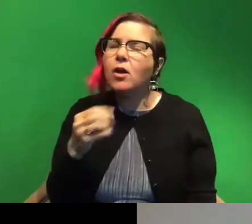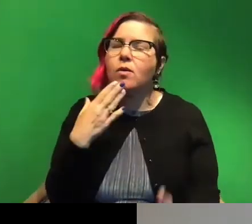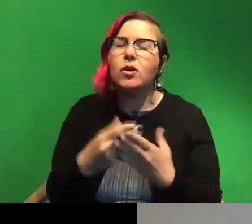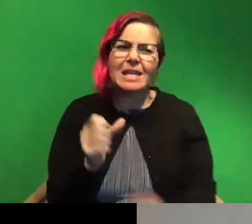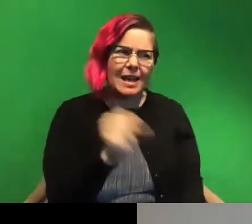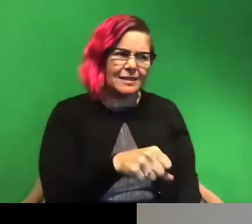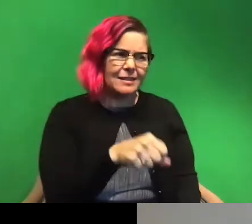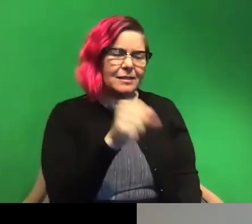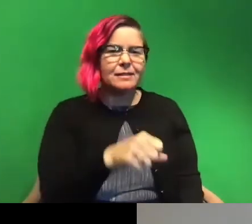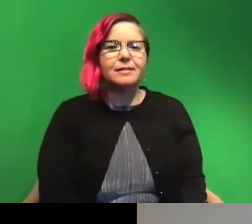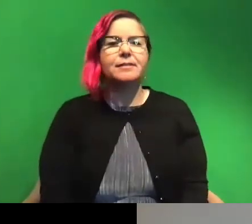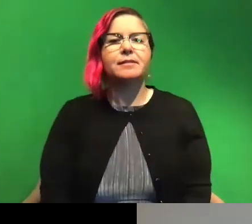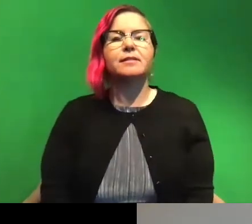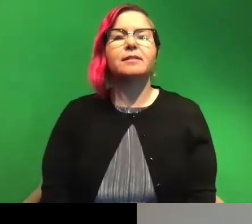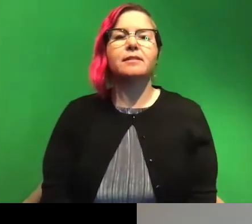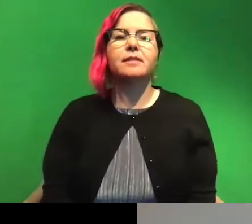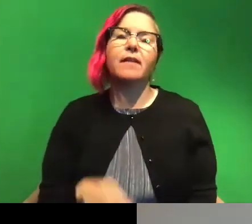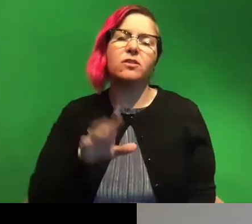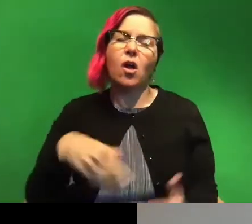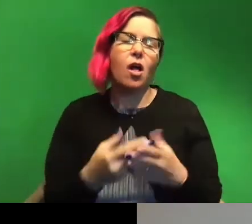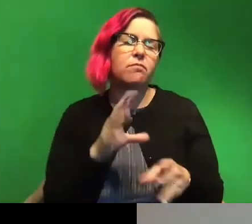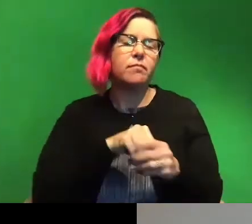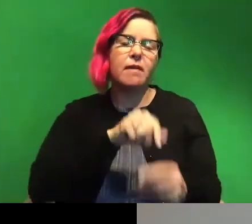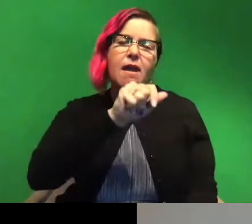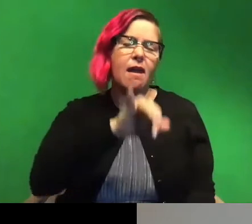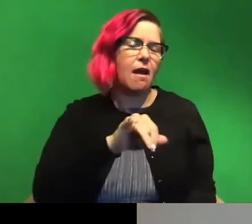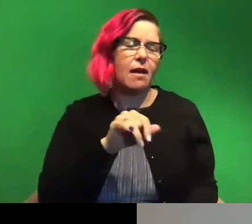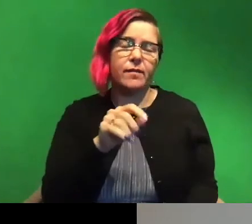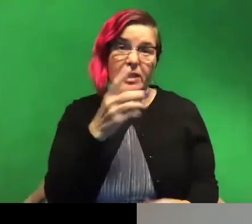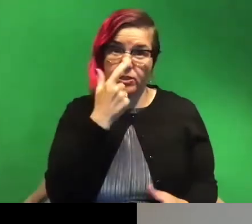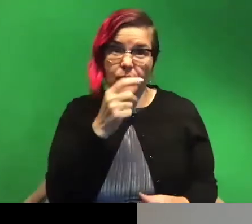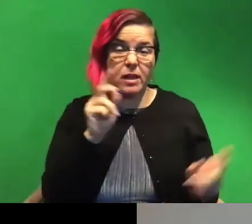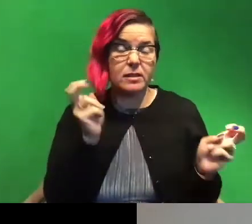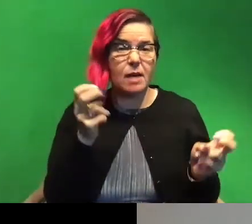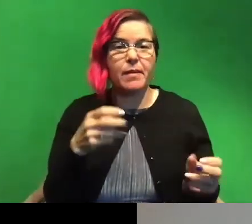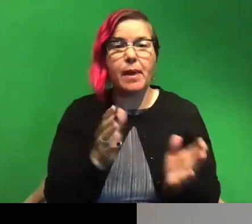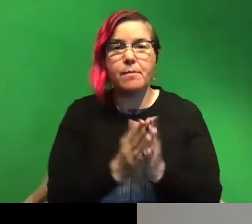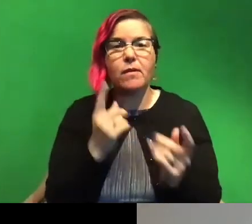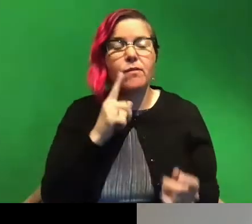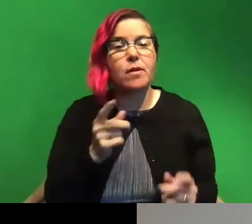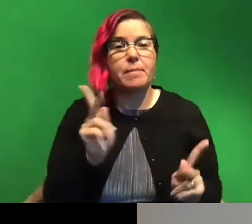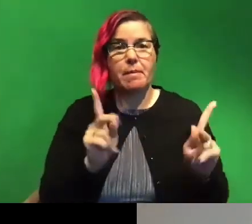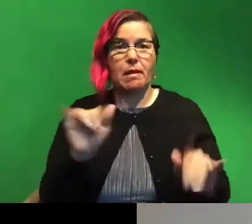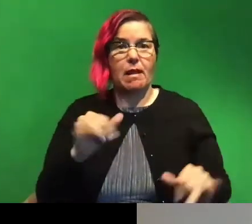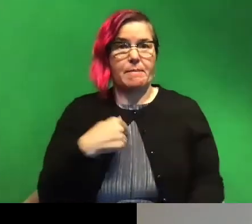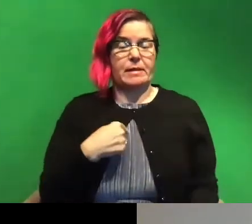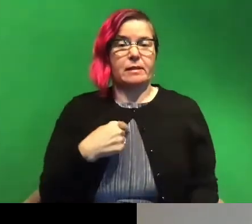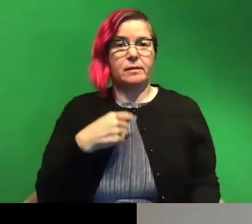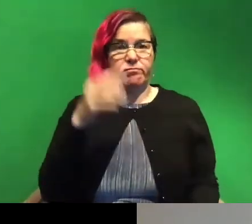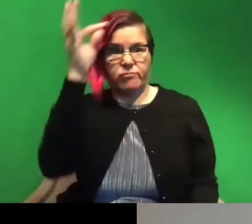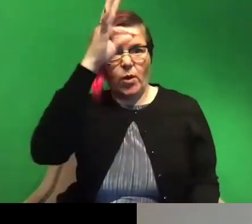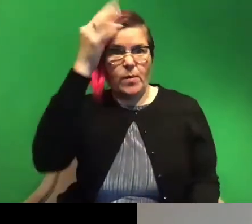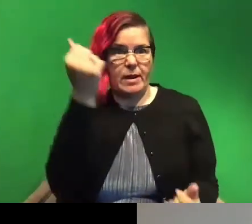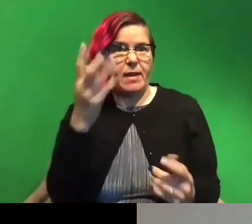Yes. yeah. That's all about AI. So if you're interested in that topic, that's a book that's for like people like me who don't know anything